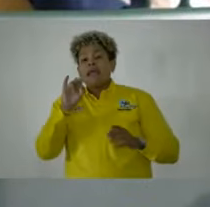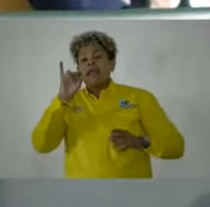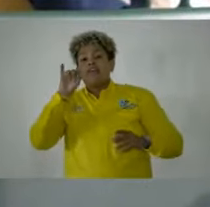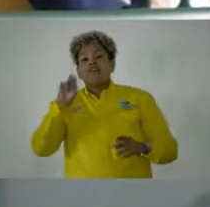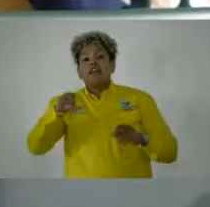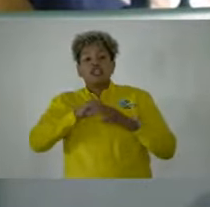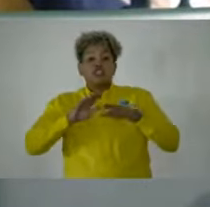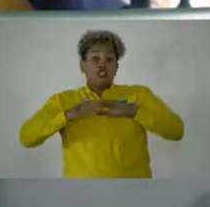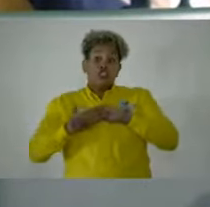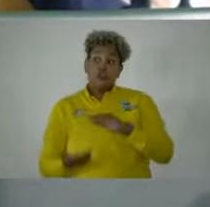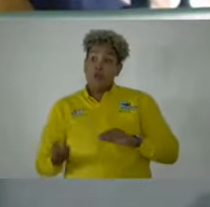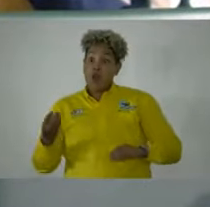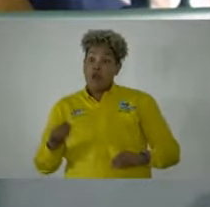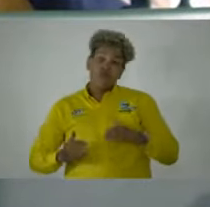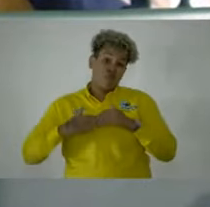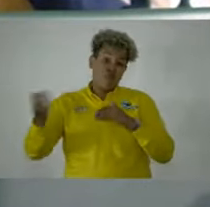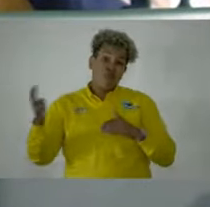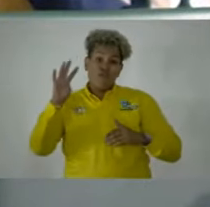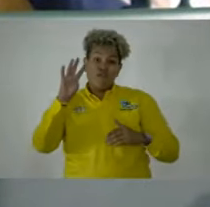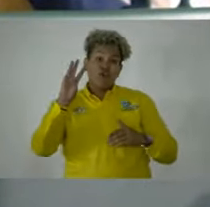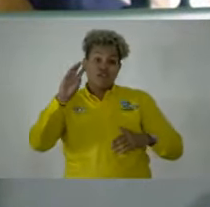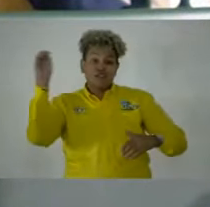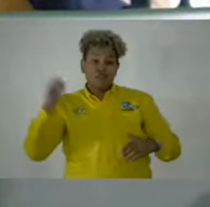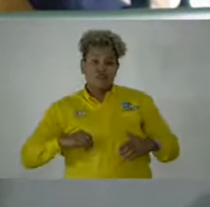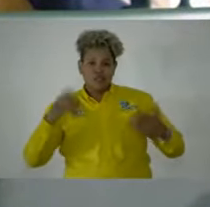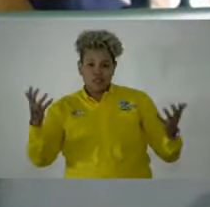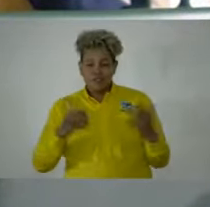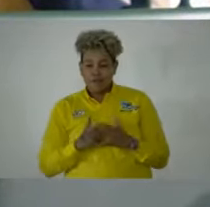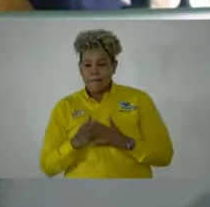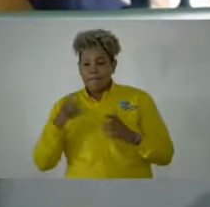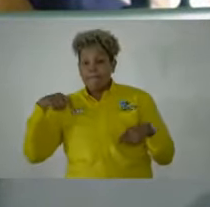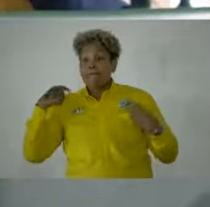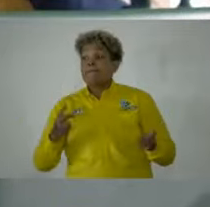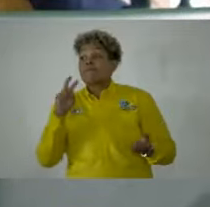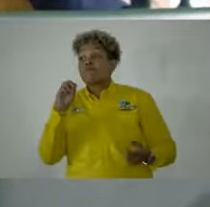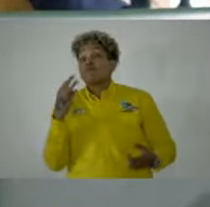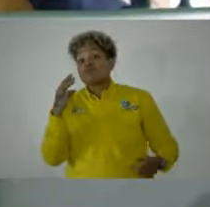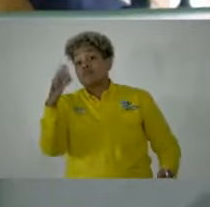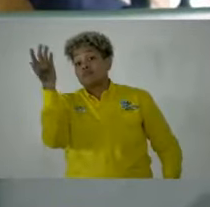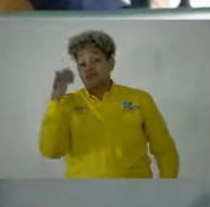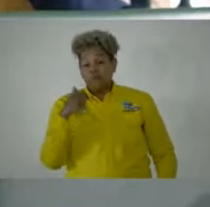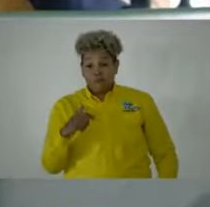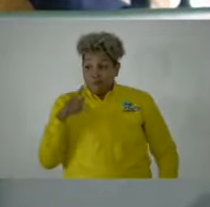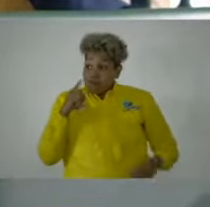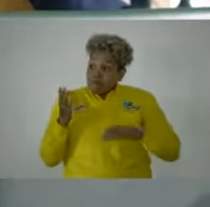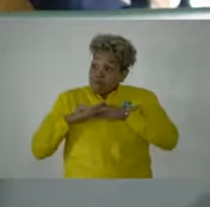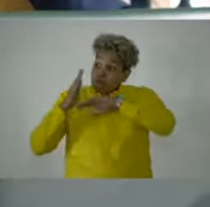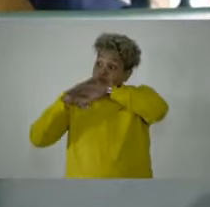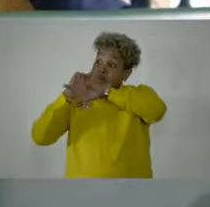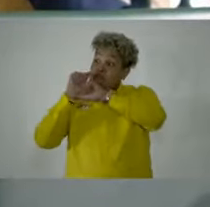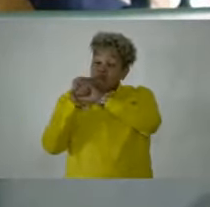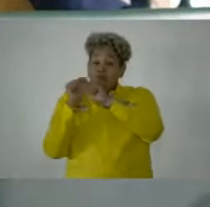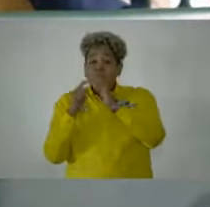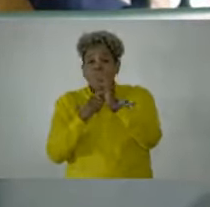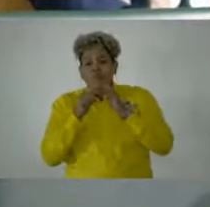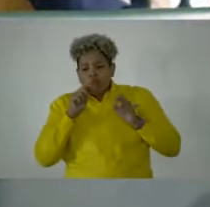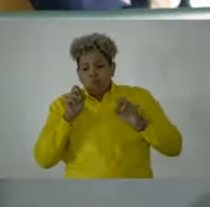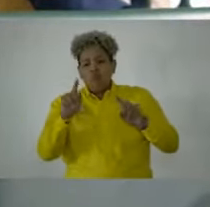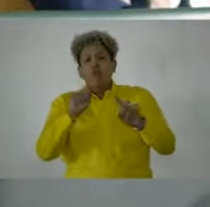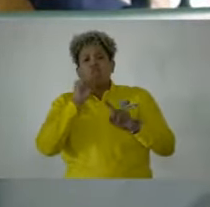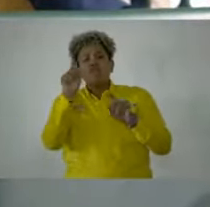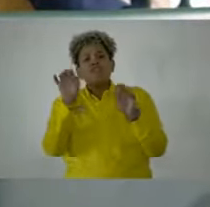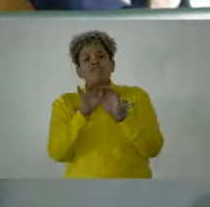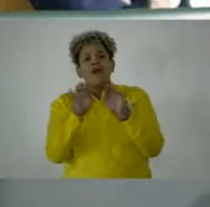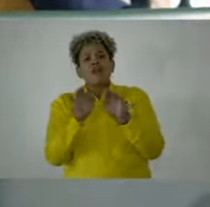in Jamaica is over 46% since 2016, and an increase is required to restore the real